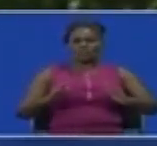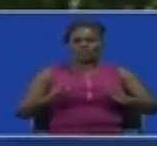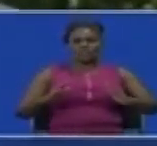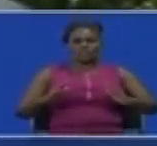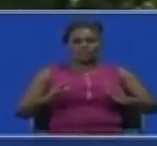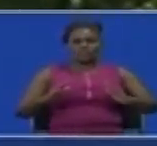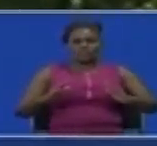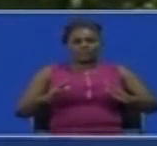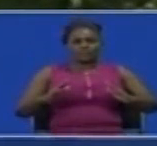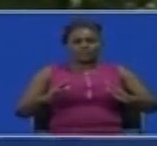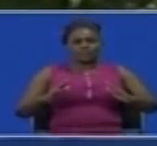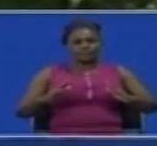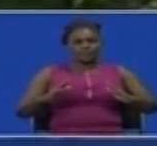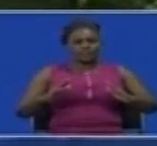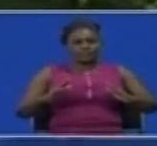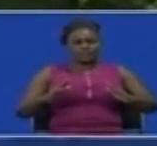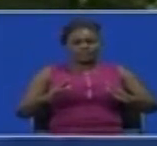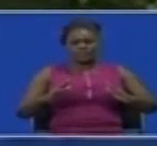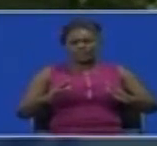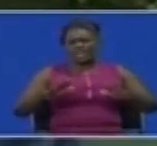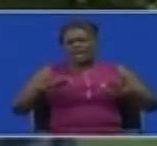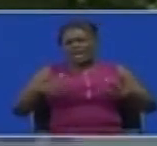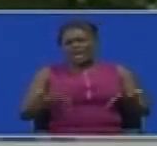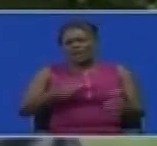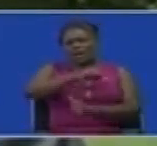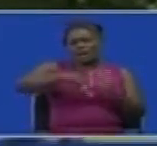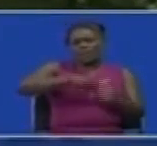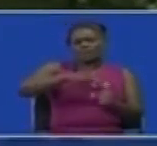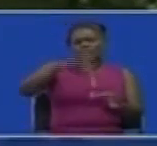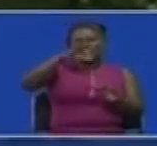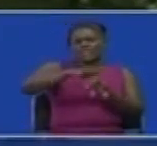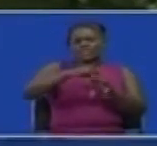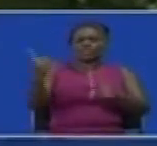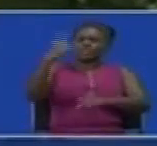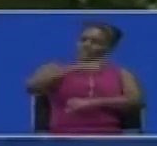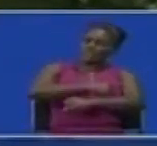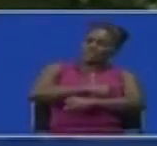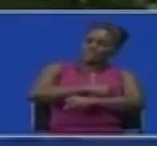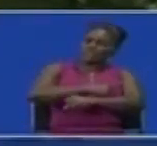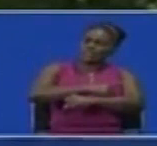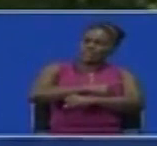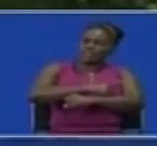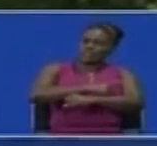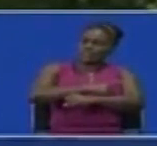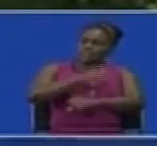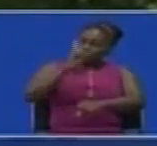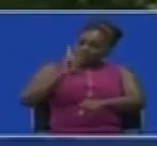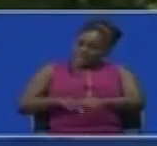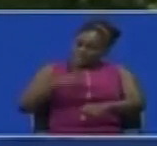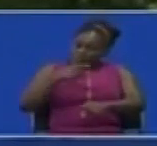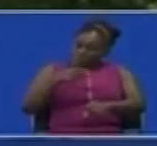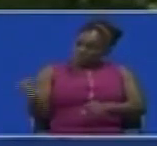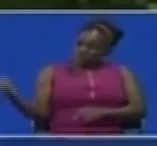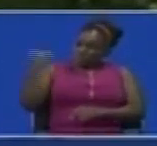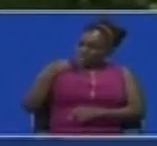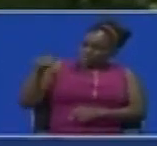other. Now, what about the election day? What about casting my vote when you wake